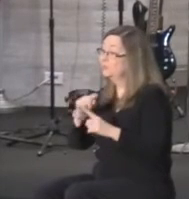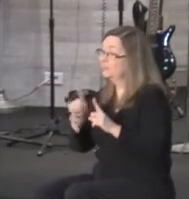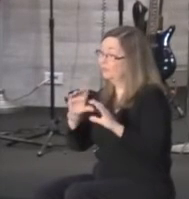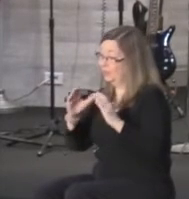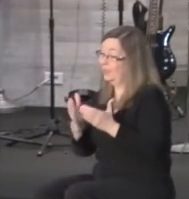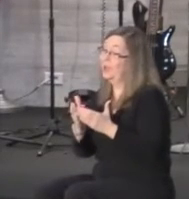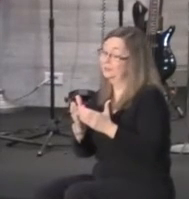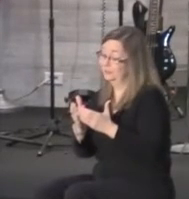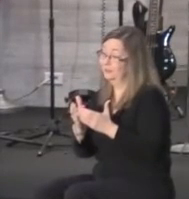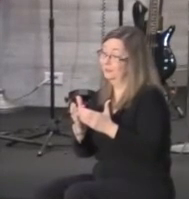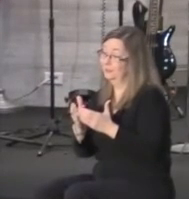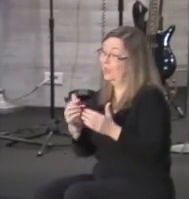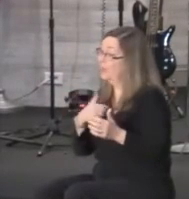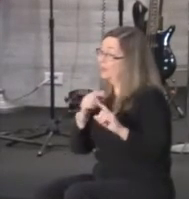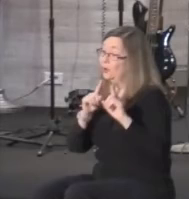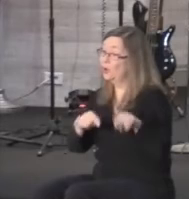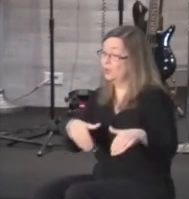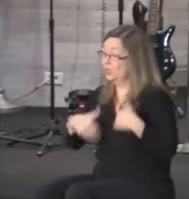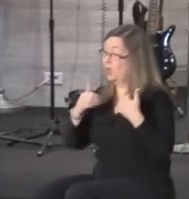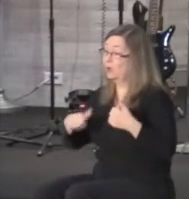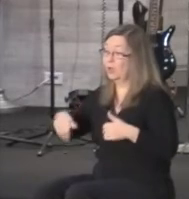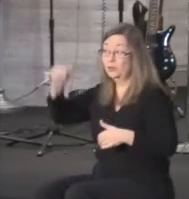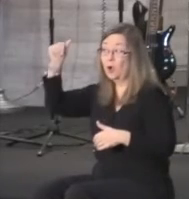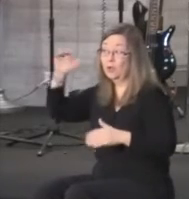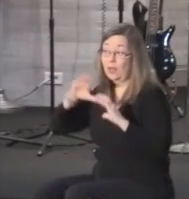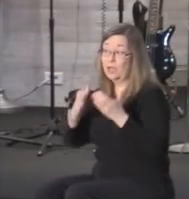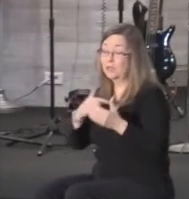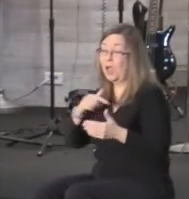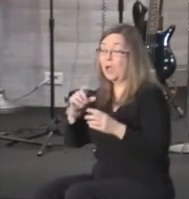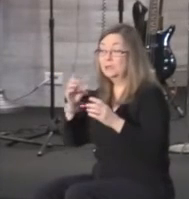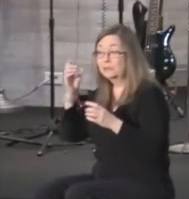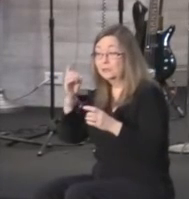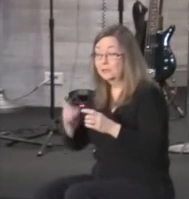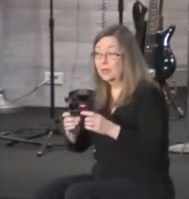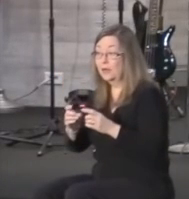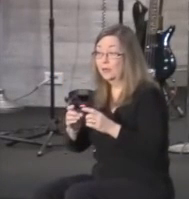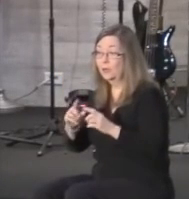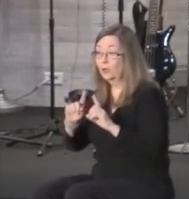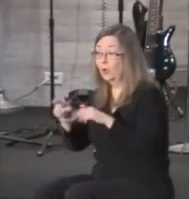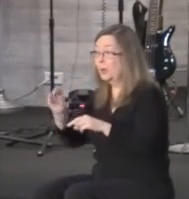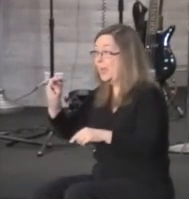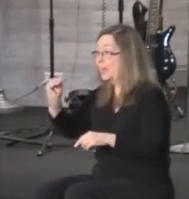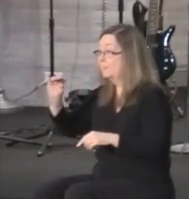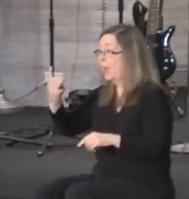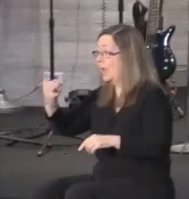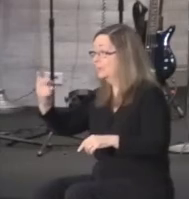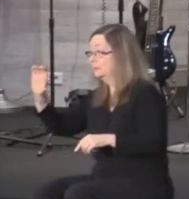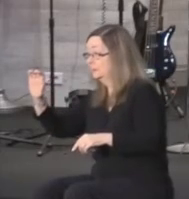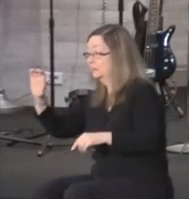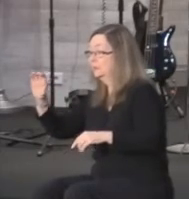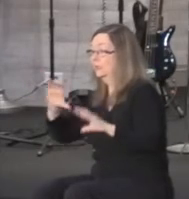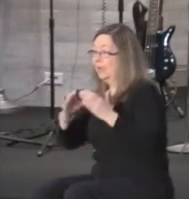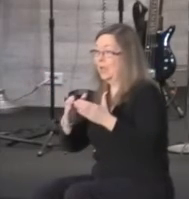than everyone else's. I didn't go to the young adult class. I chose to go to the MIC class.